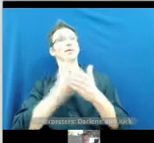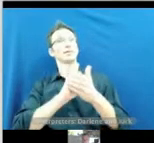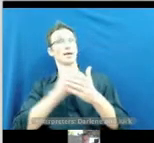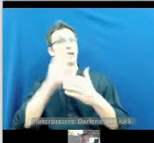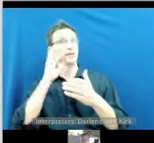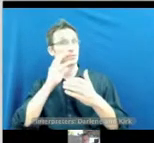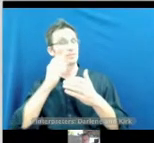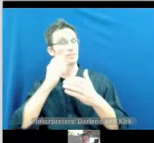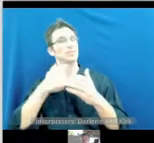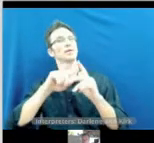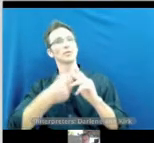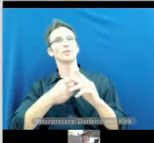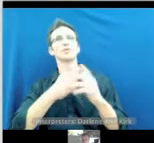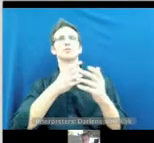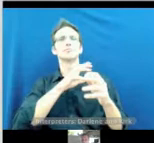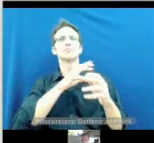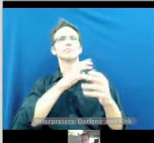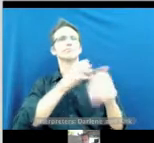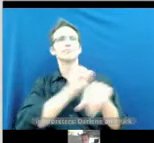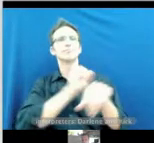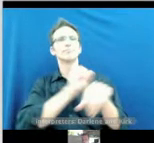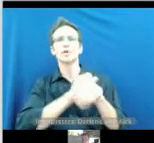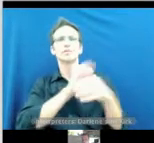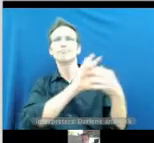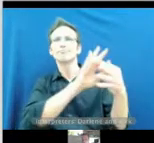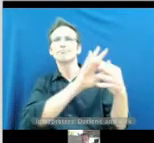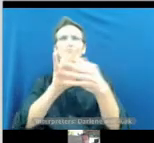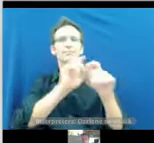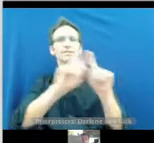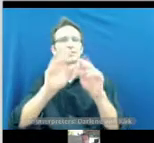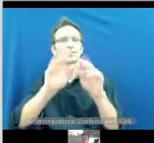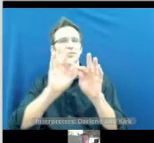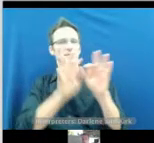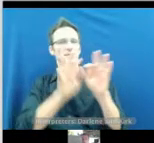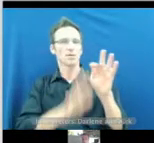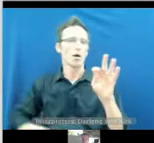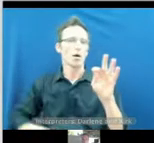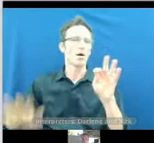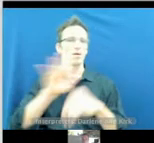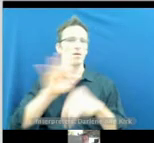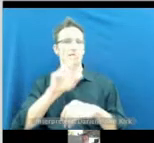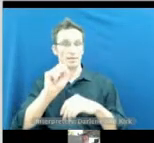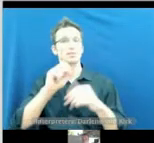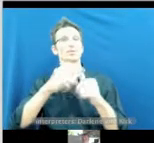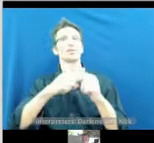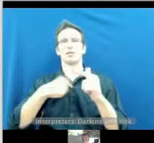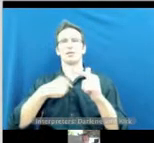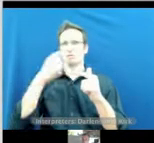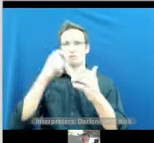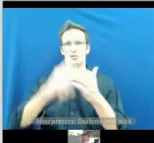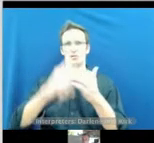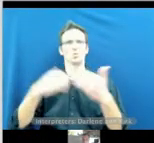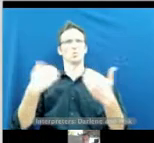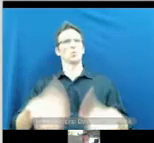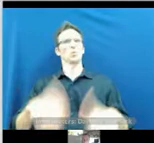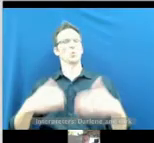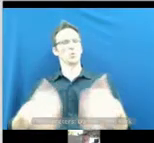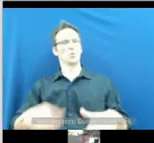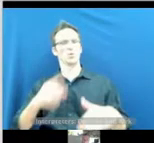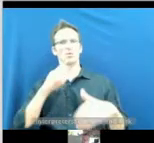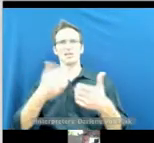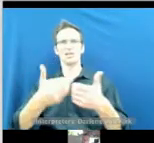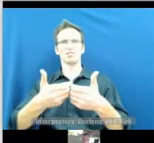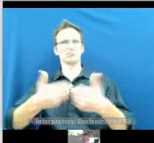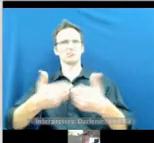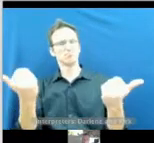with interpreters throughout the country and started really seeing what a great divide there was between